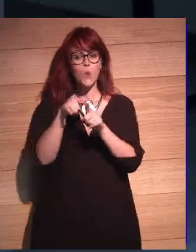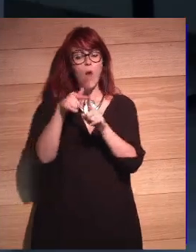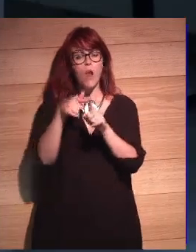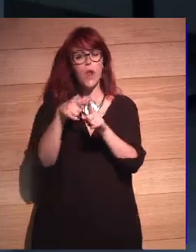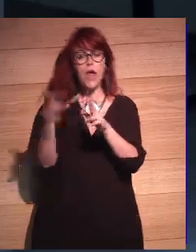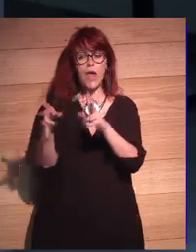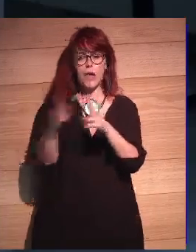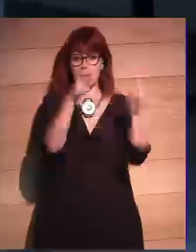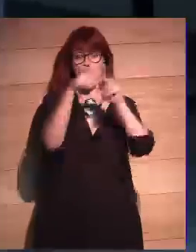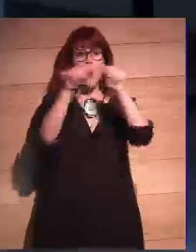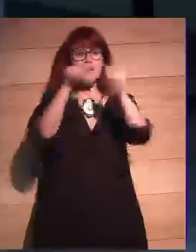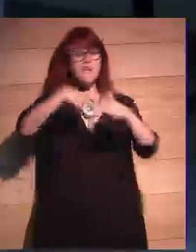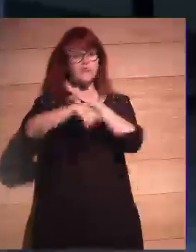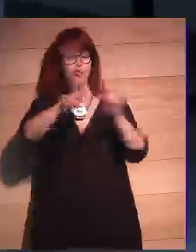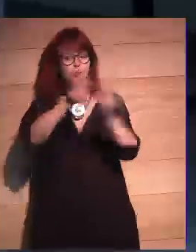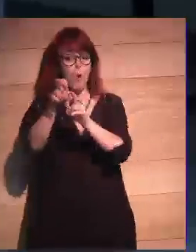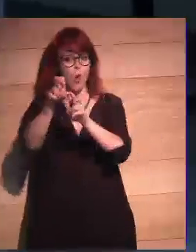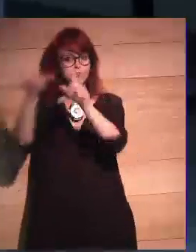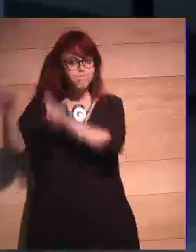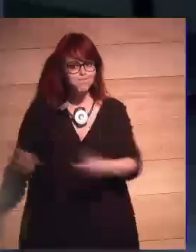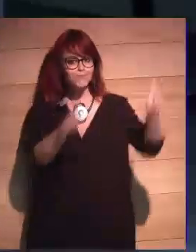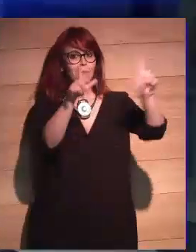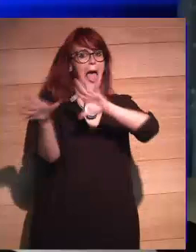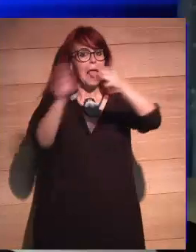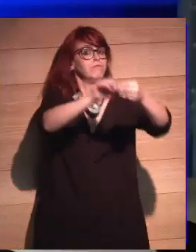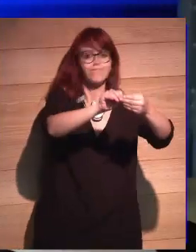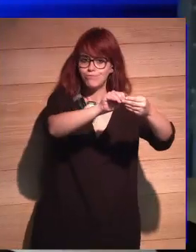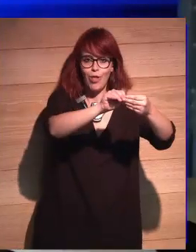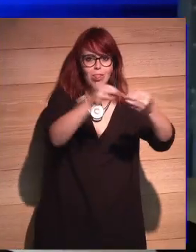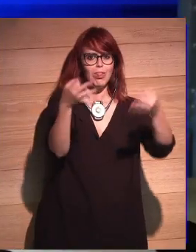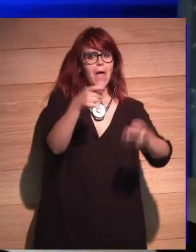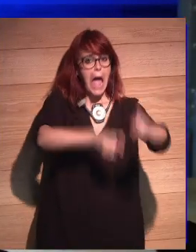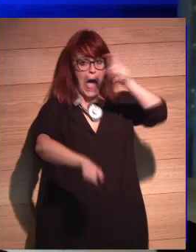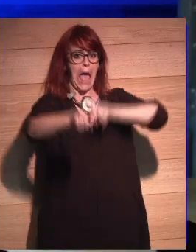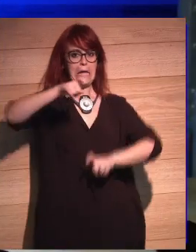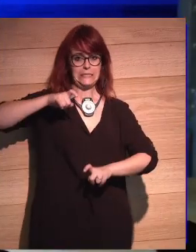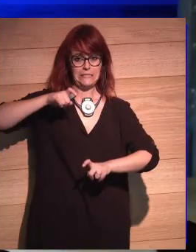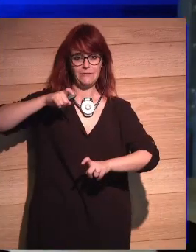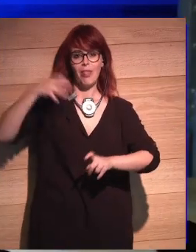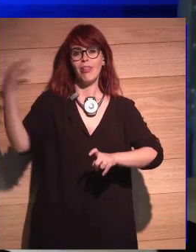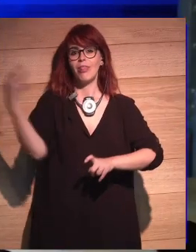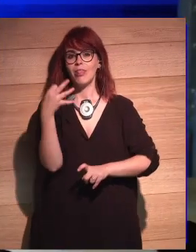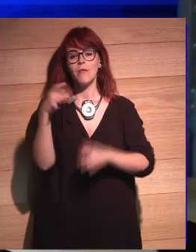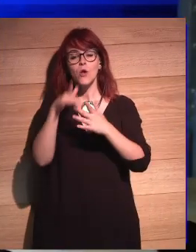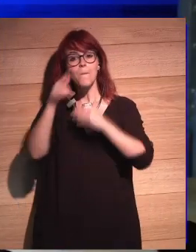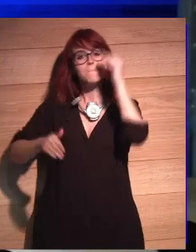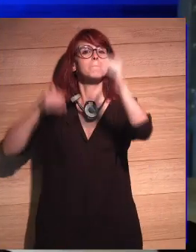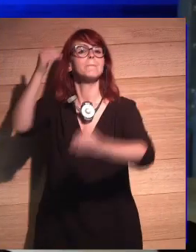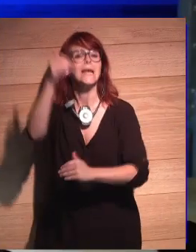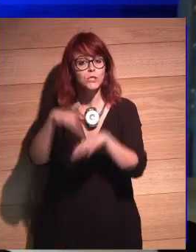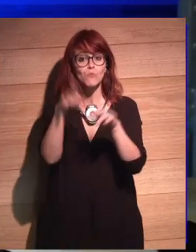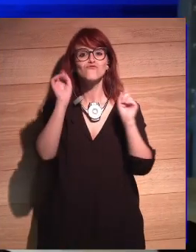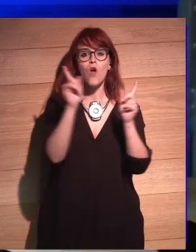new medium, we're going way back. So way past broadcasting, way past the written word,